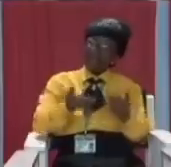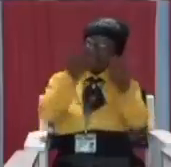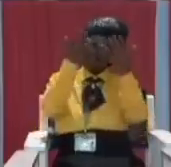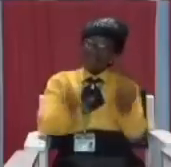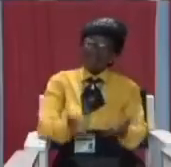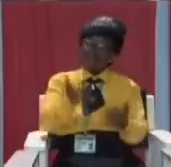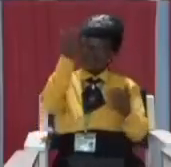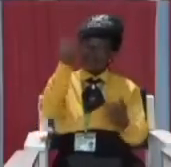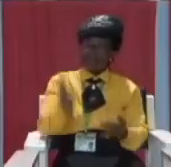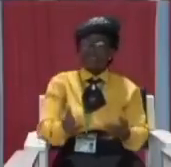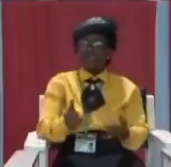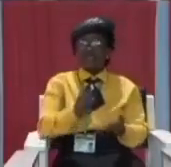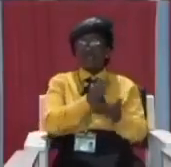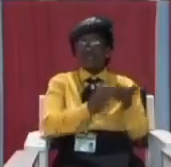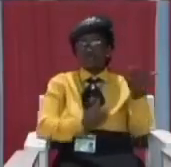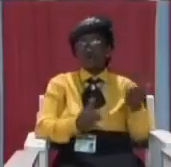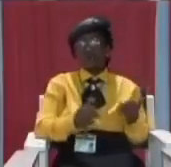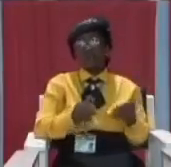somehow,